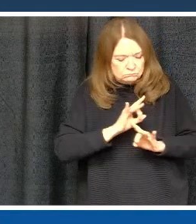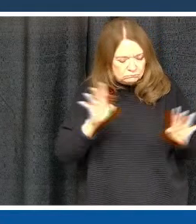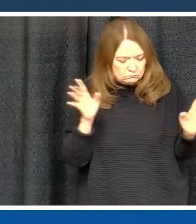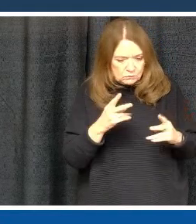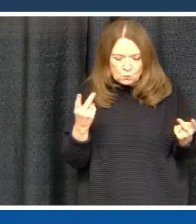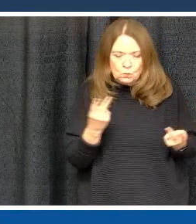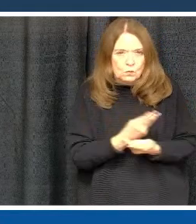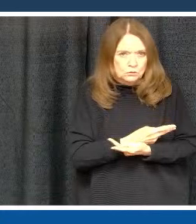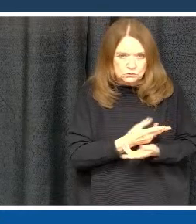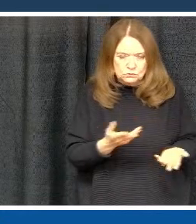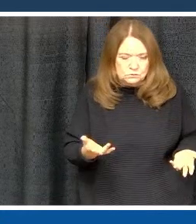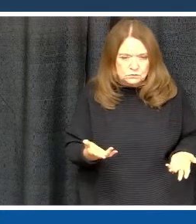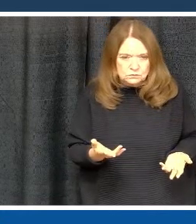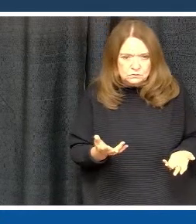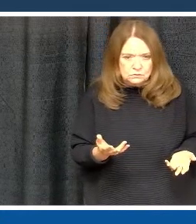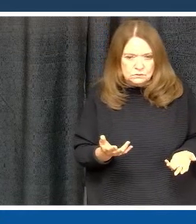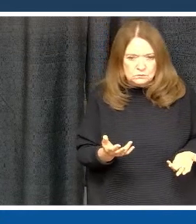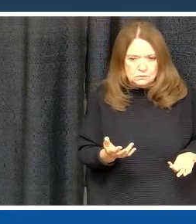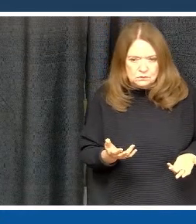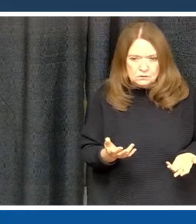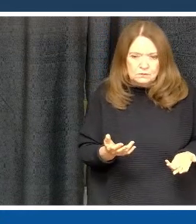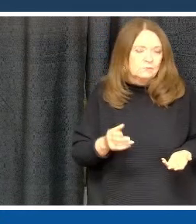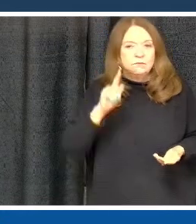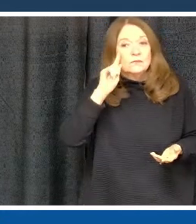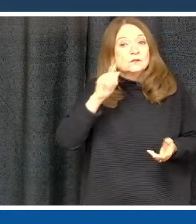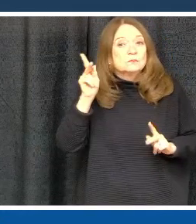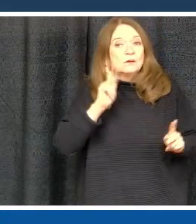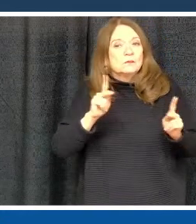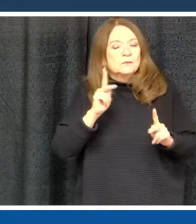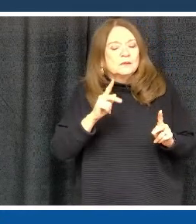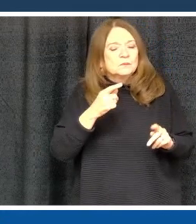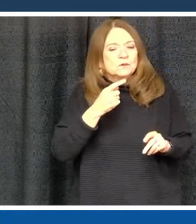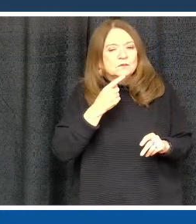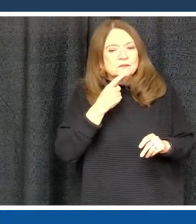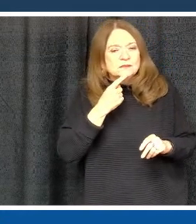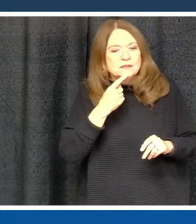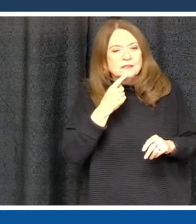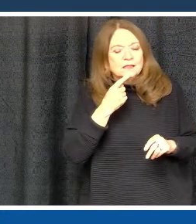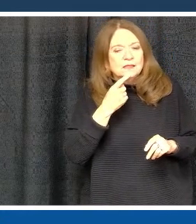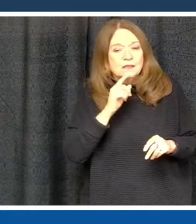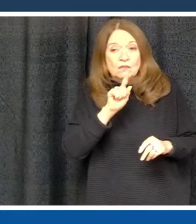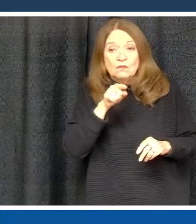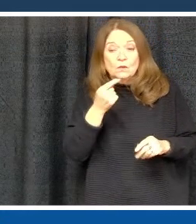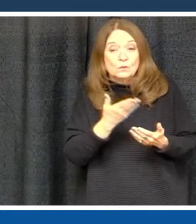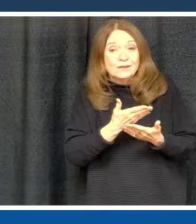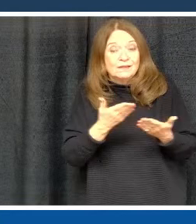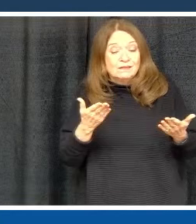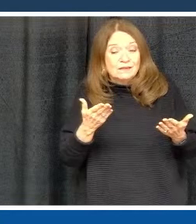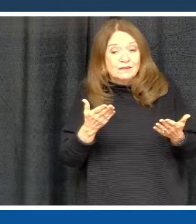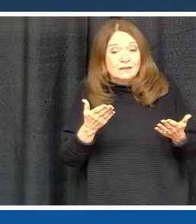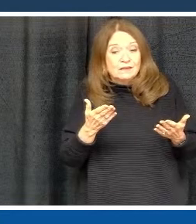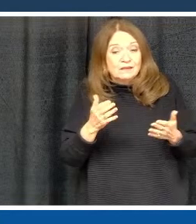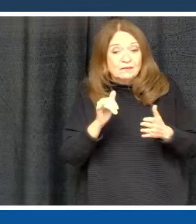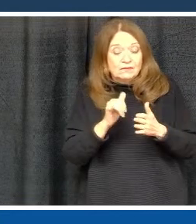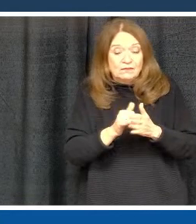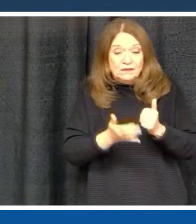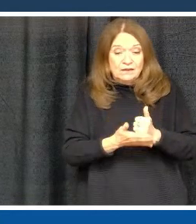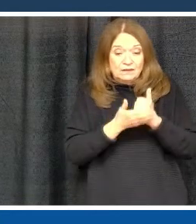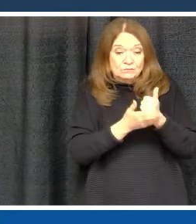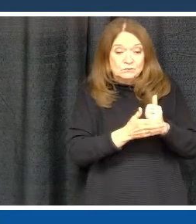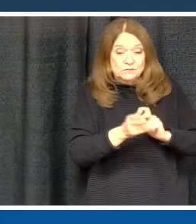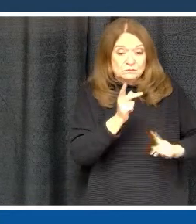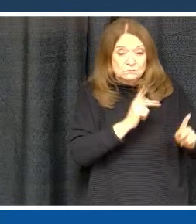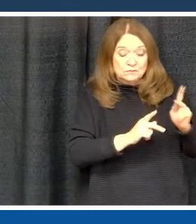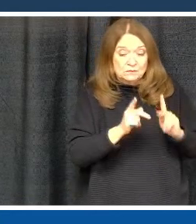worst. The smart people say the only thing that revives mankind is its arts and